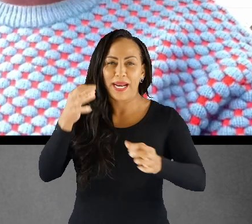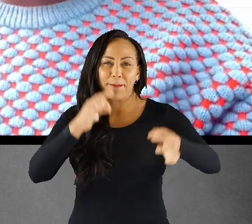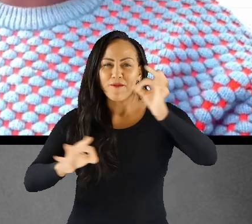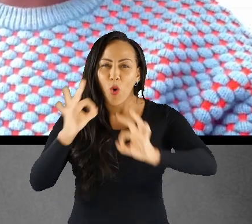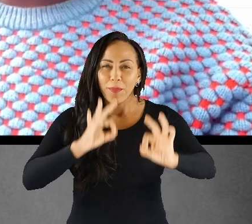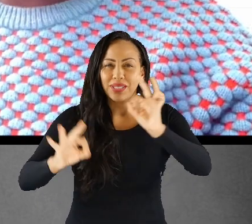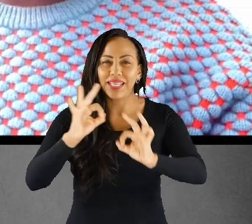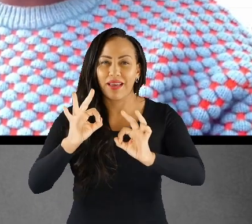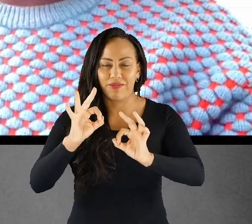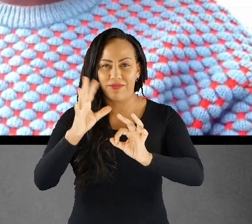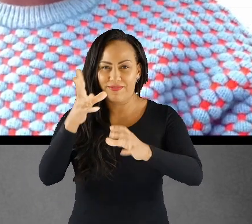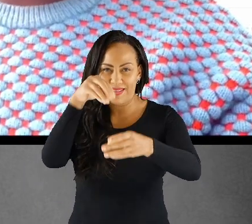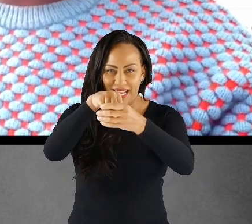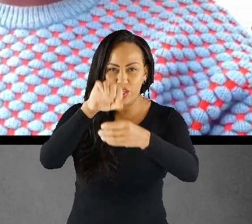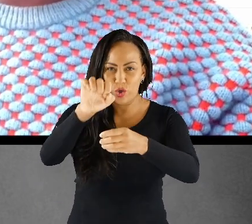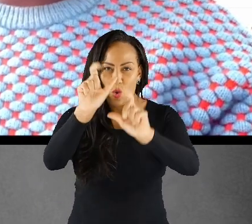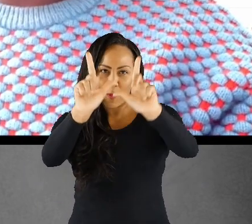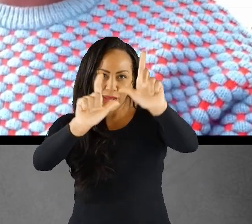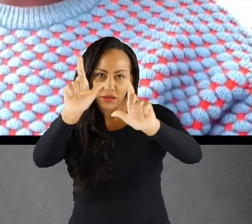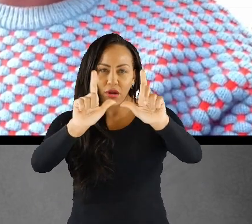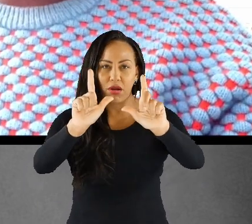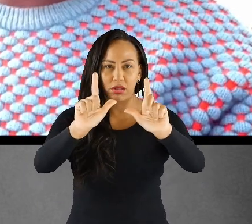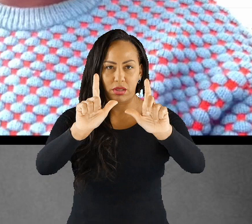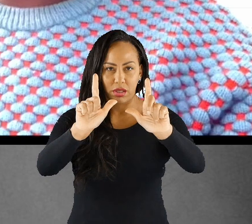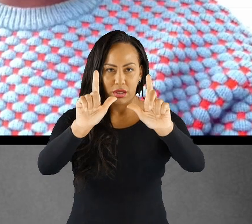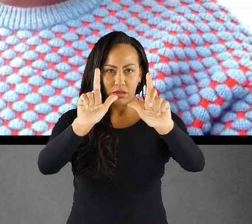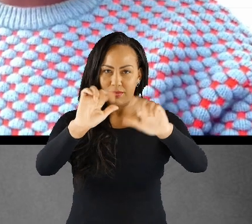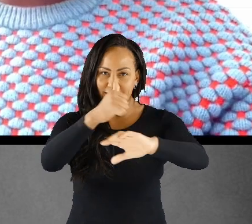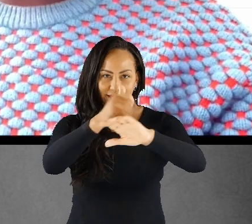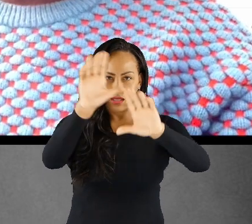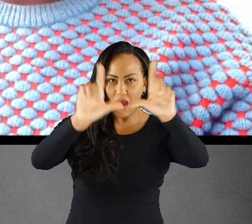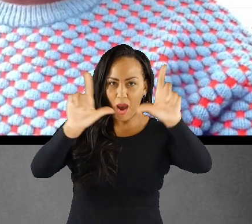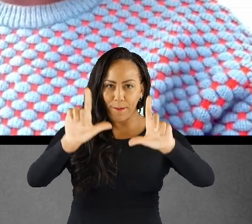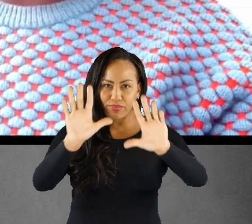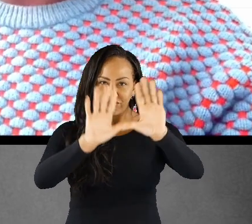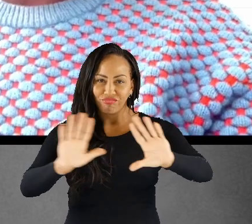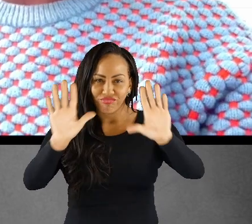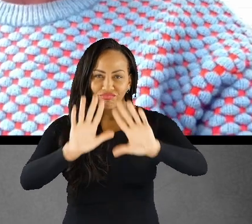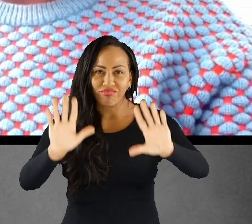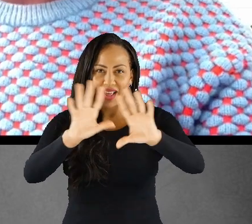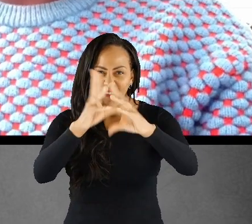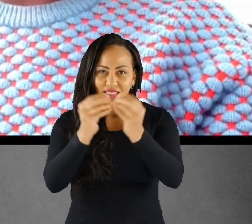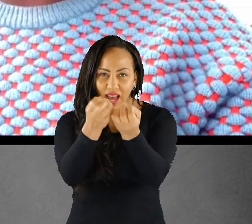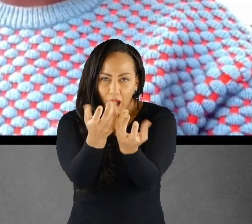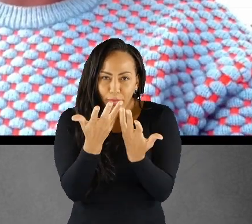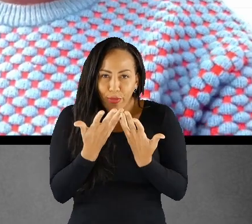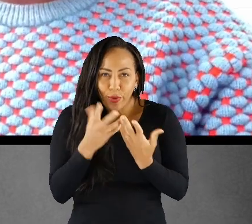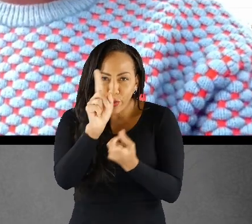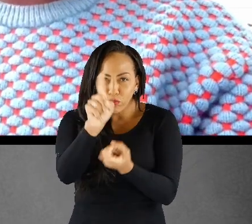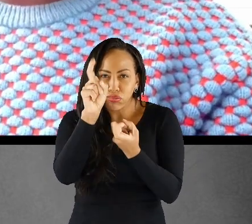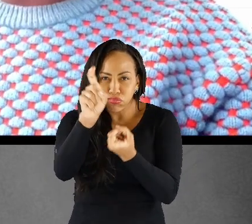in the work as well, in terms of how you frame the shot and so on. It really kind of comes